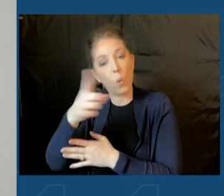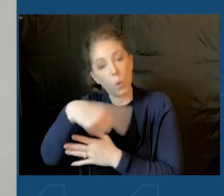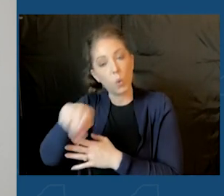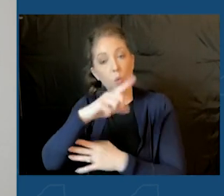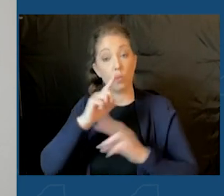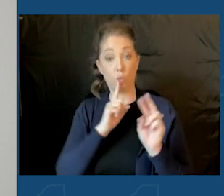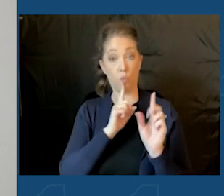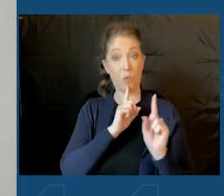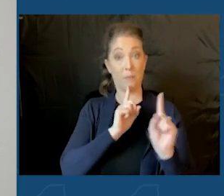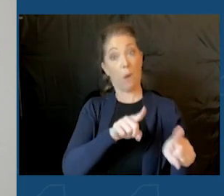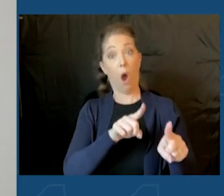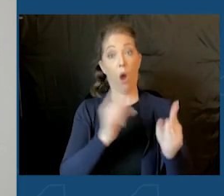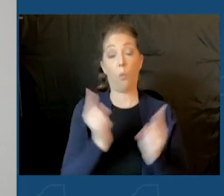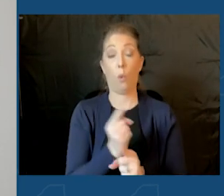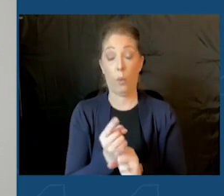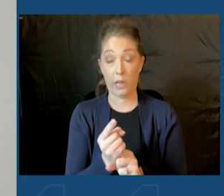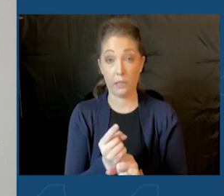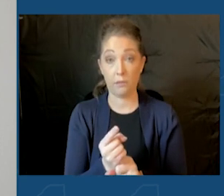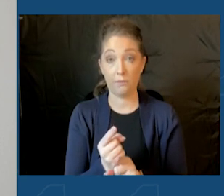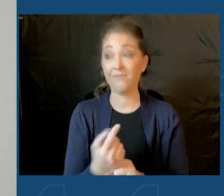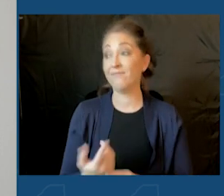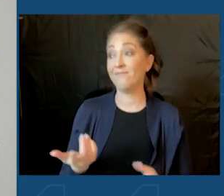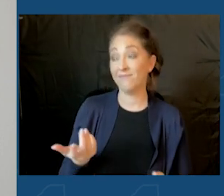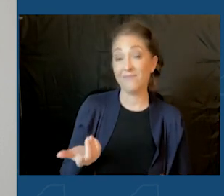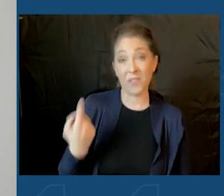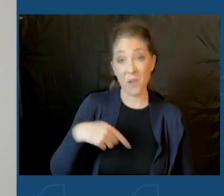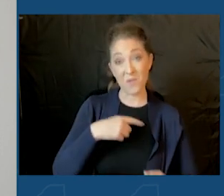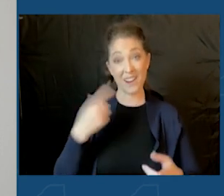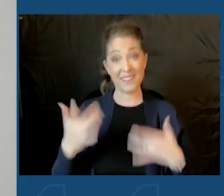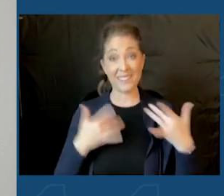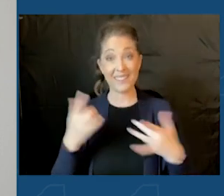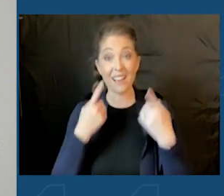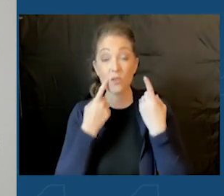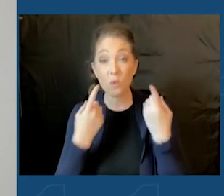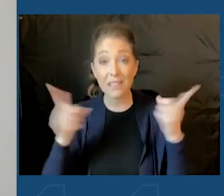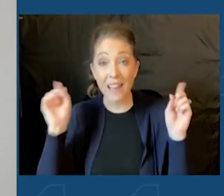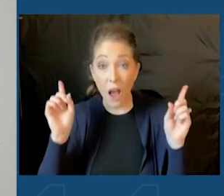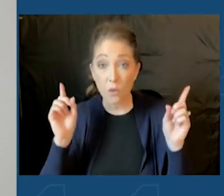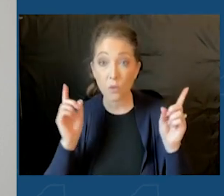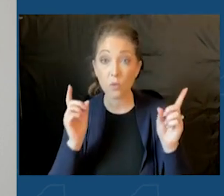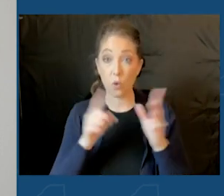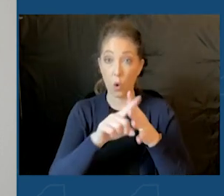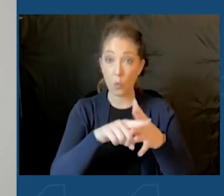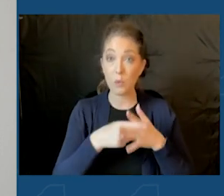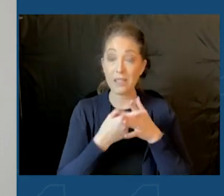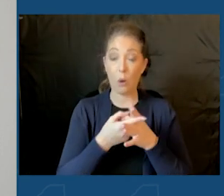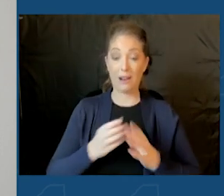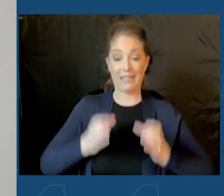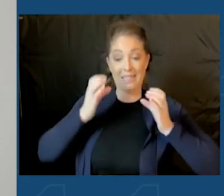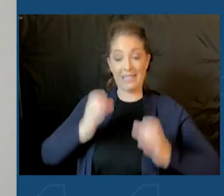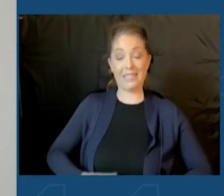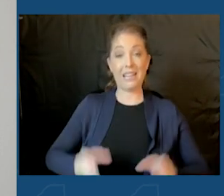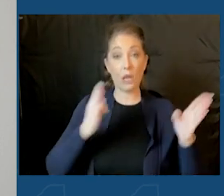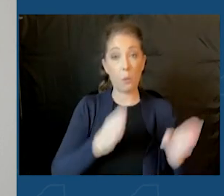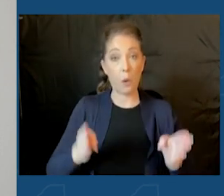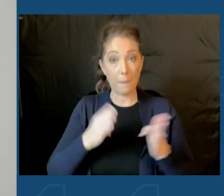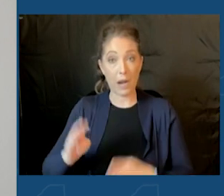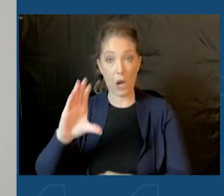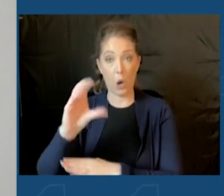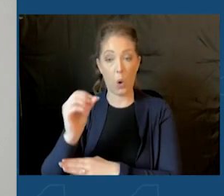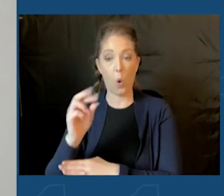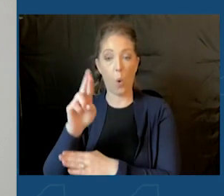respond. That's why we're excited to announce that we are restarting the Citizens Preparedness Corps. These